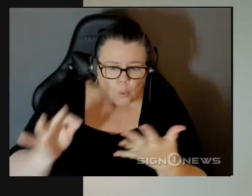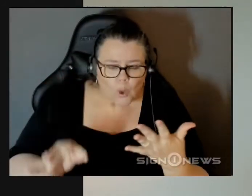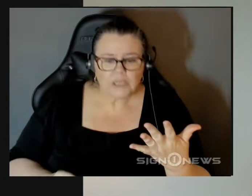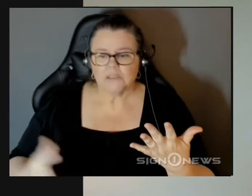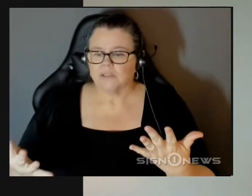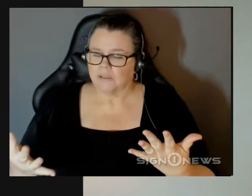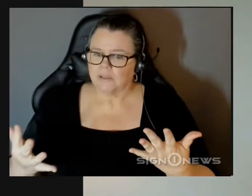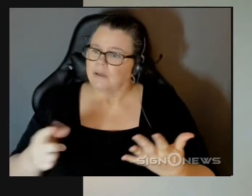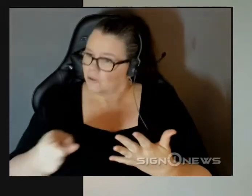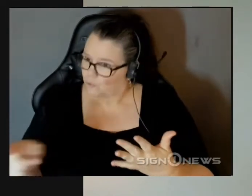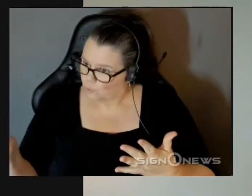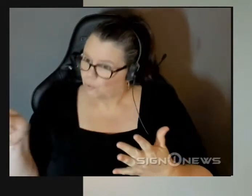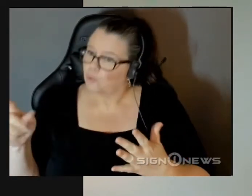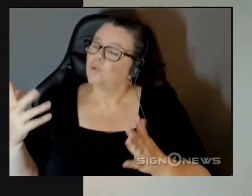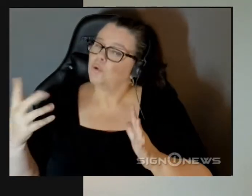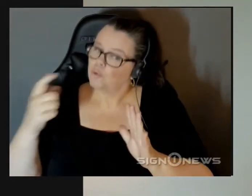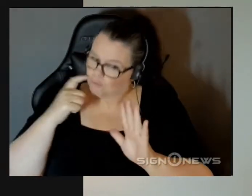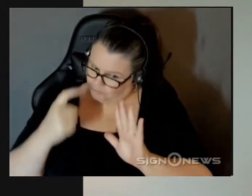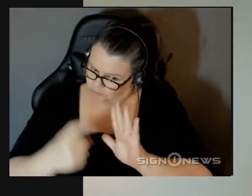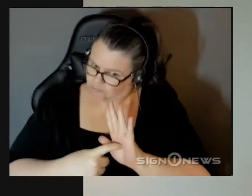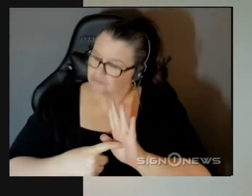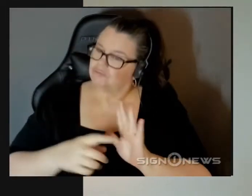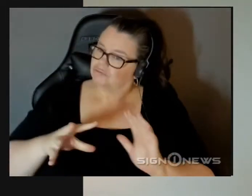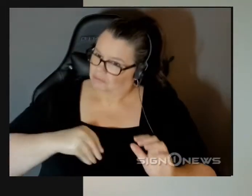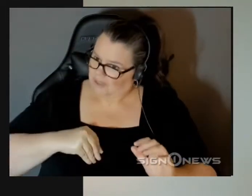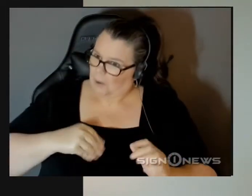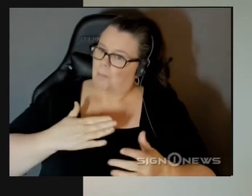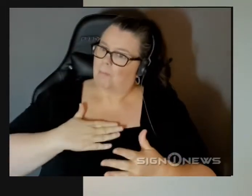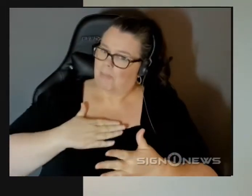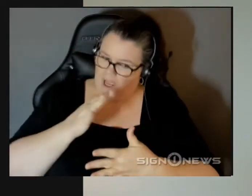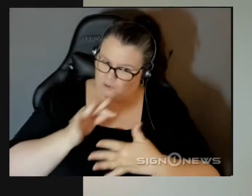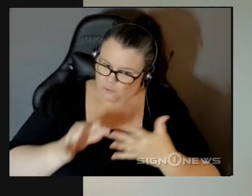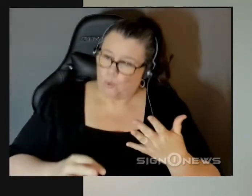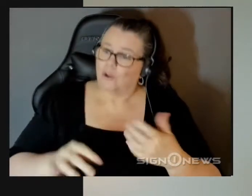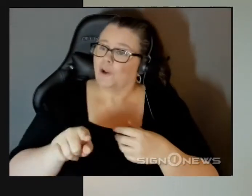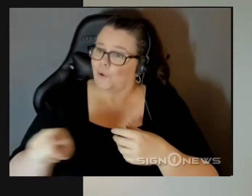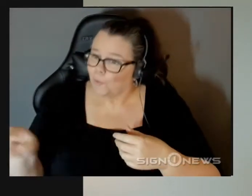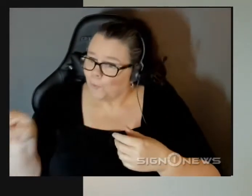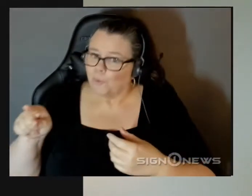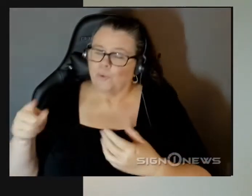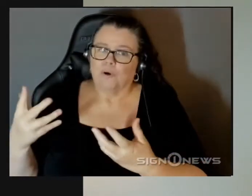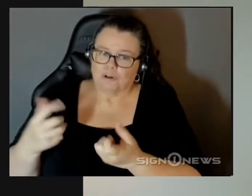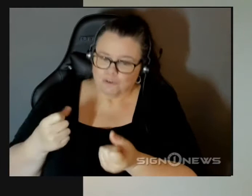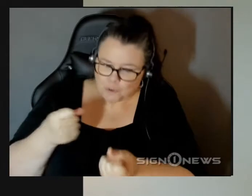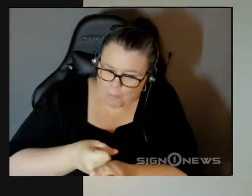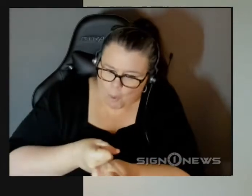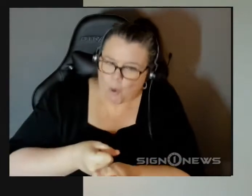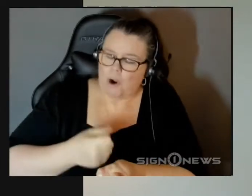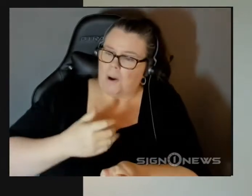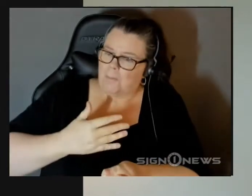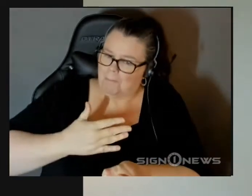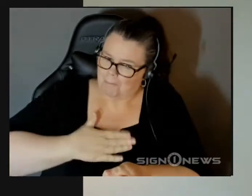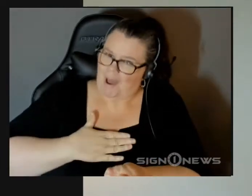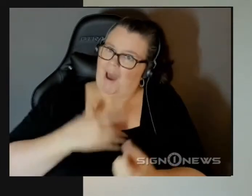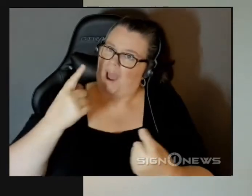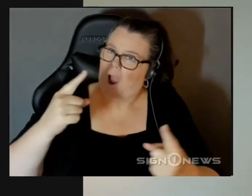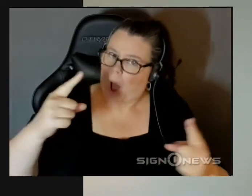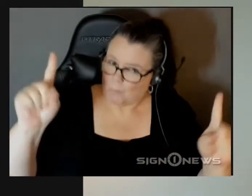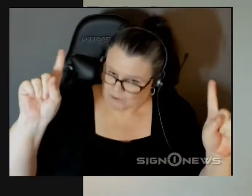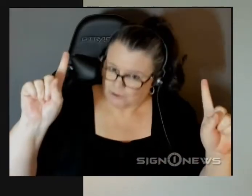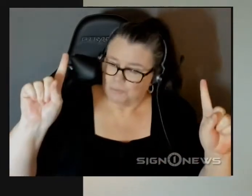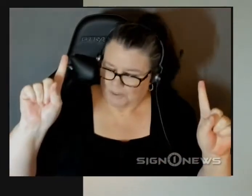other people, have other people kind of, support us to accomplish those sorts of things.